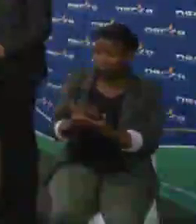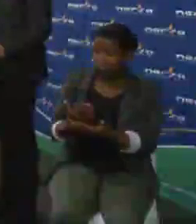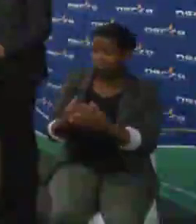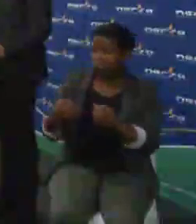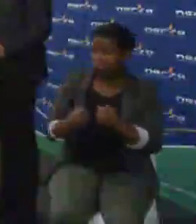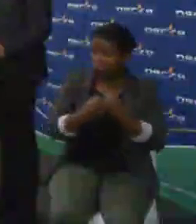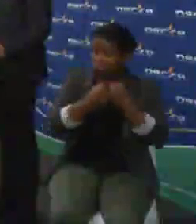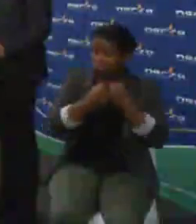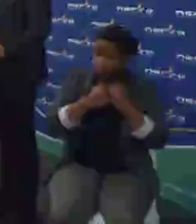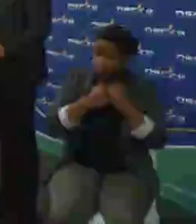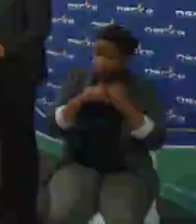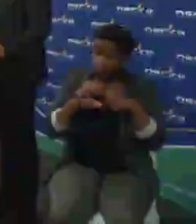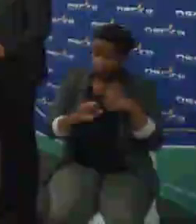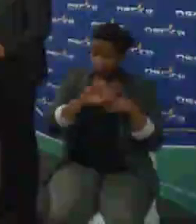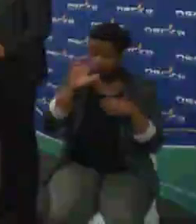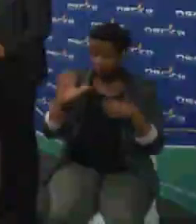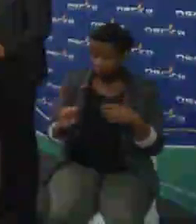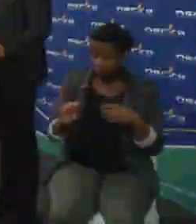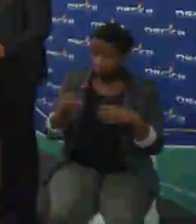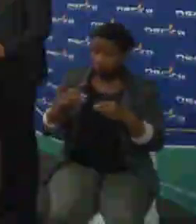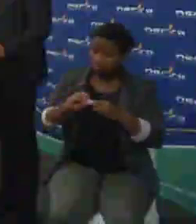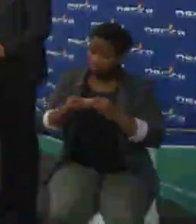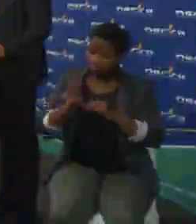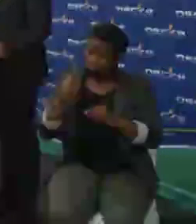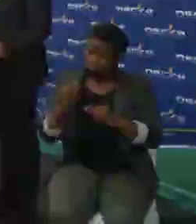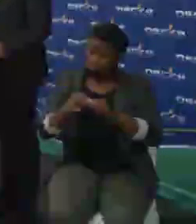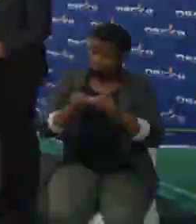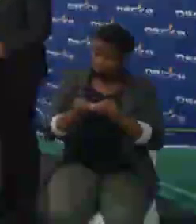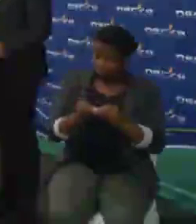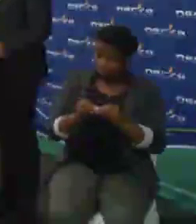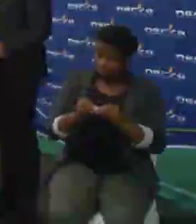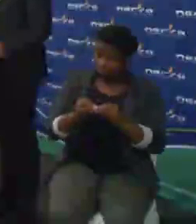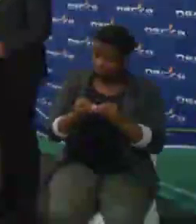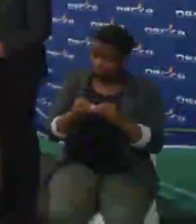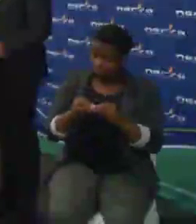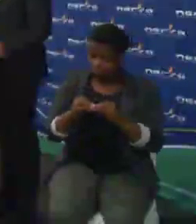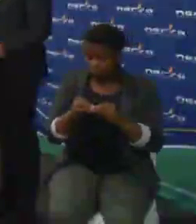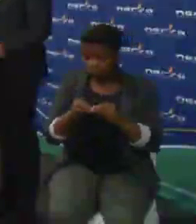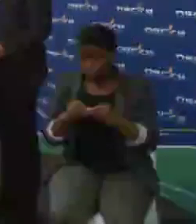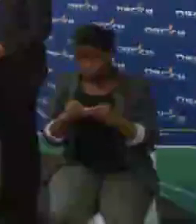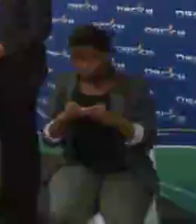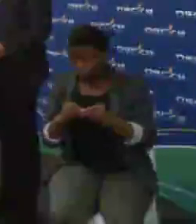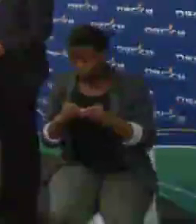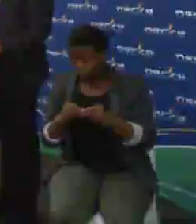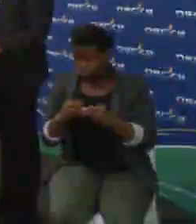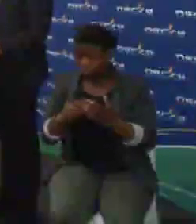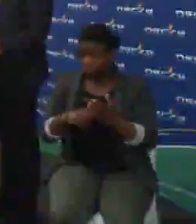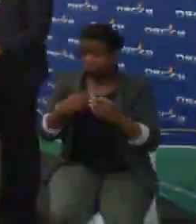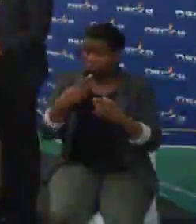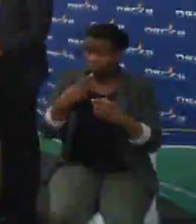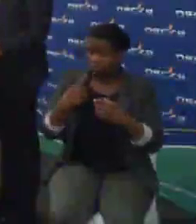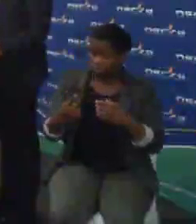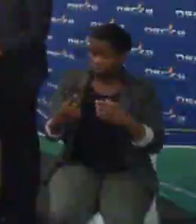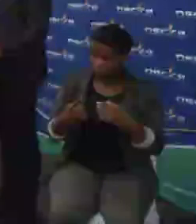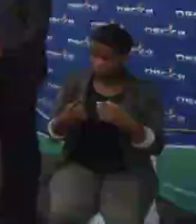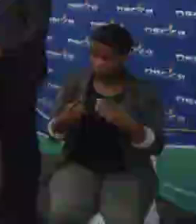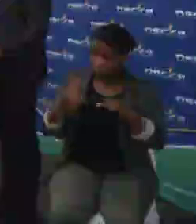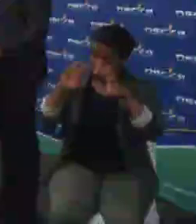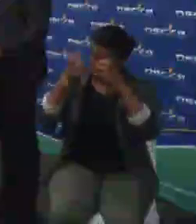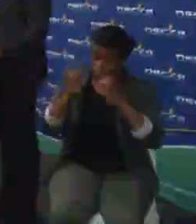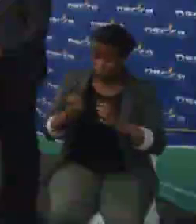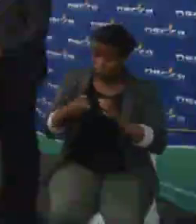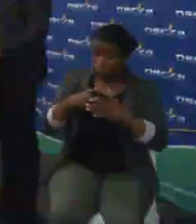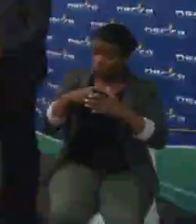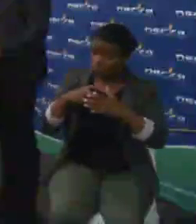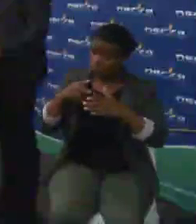only real solution would be, most probably, very drastic and radical, and would entail radical reform of electricity provision